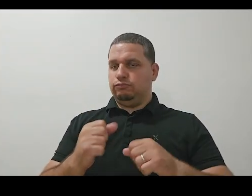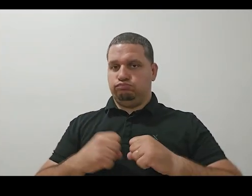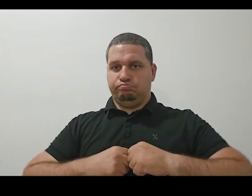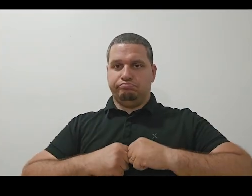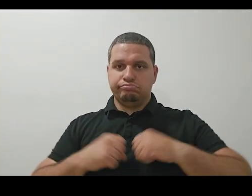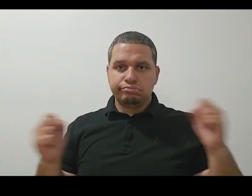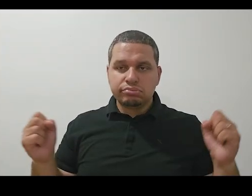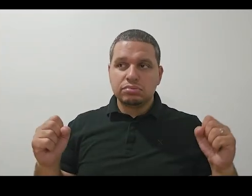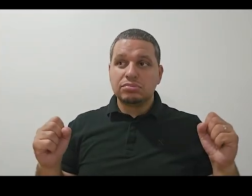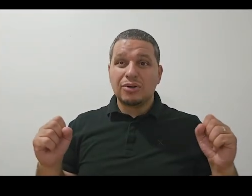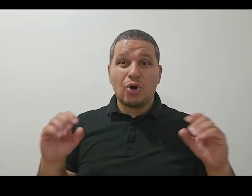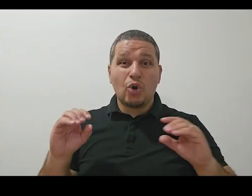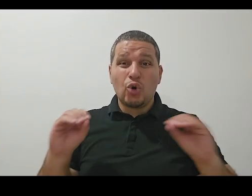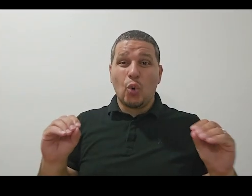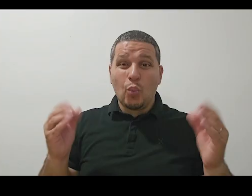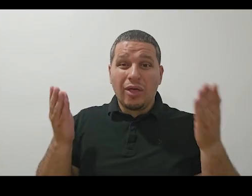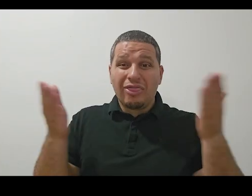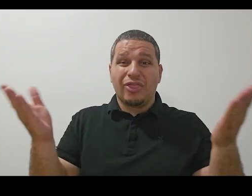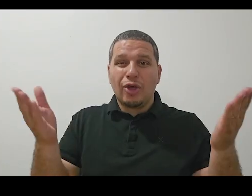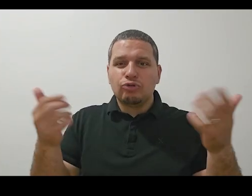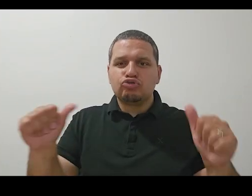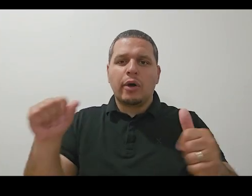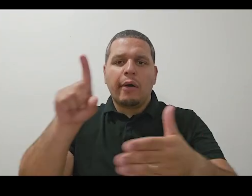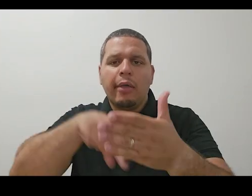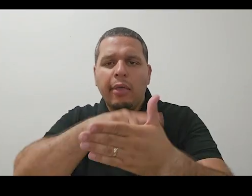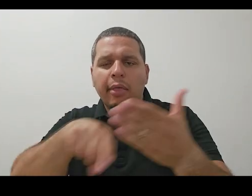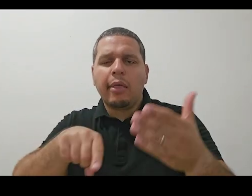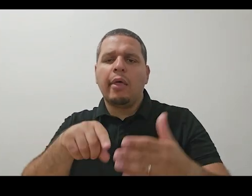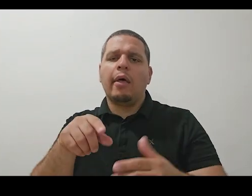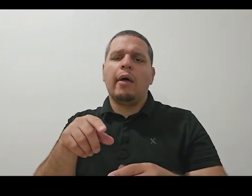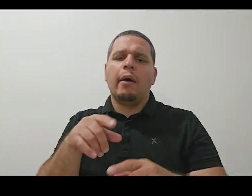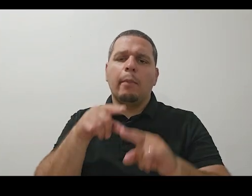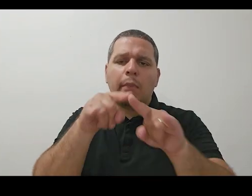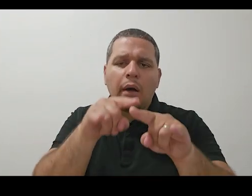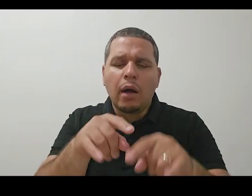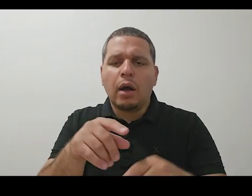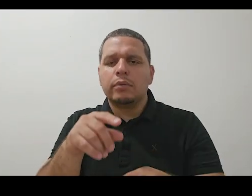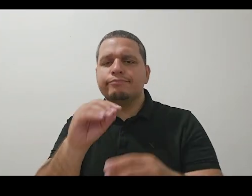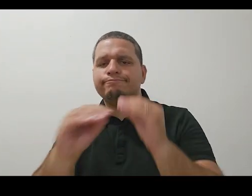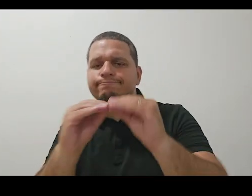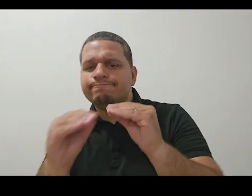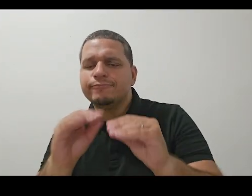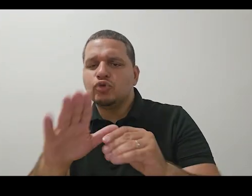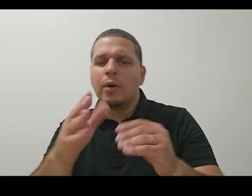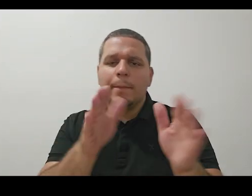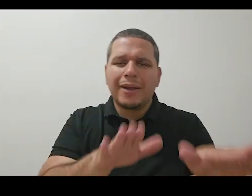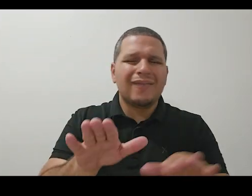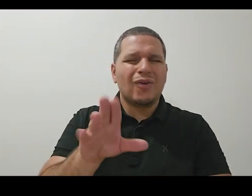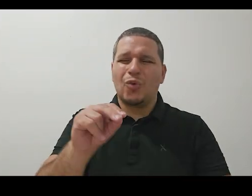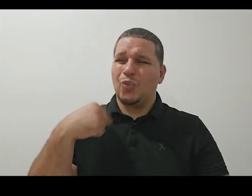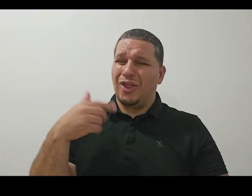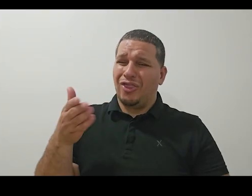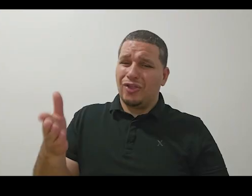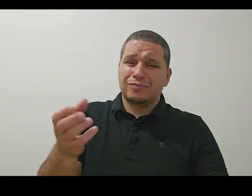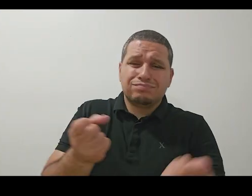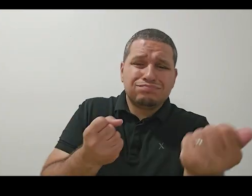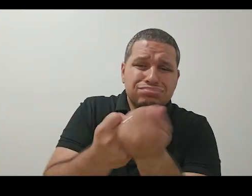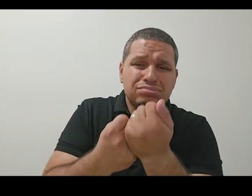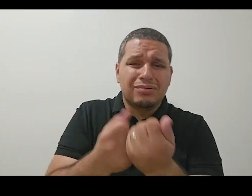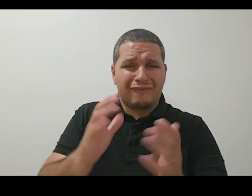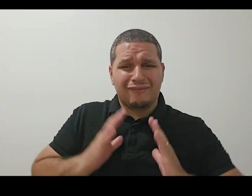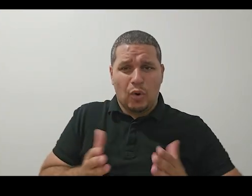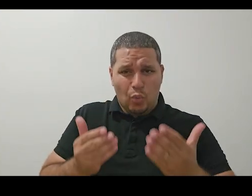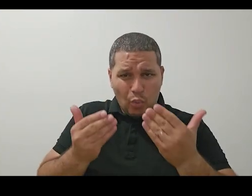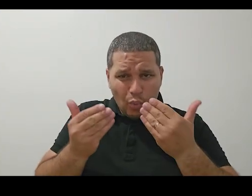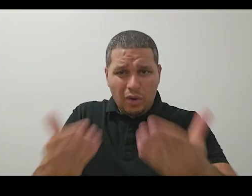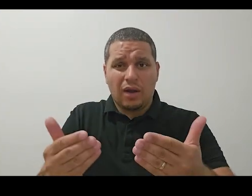want to share. And nobody is there to try to correct your behavior. We're there to support you and allow you to